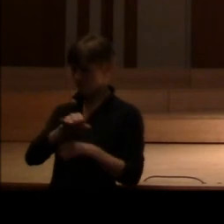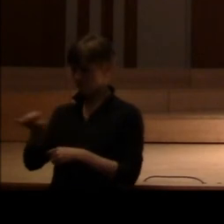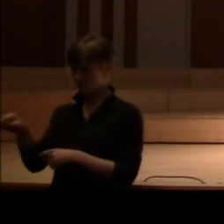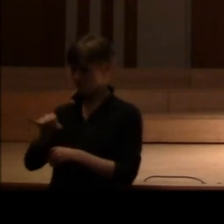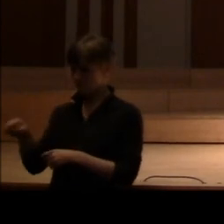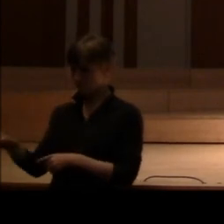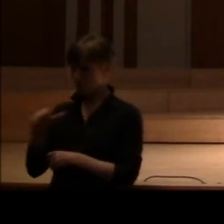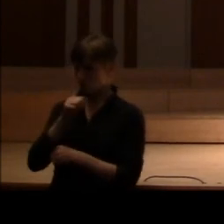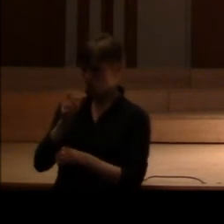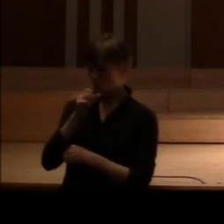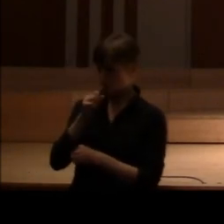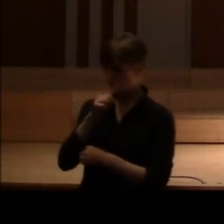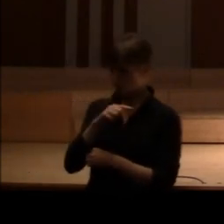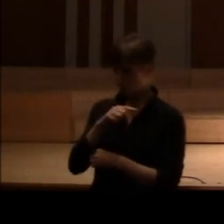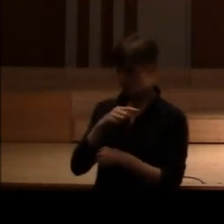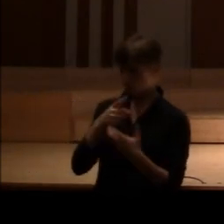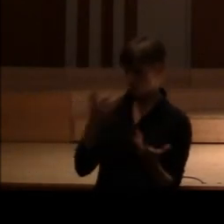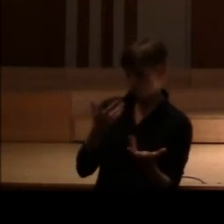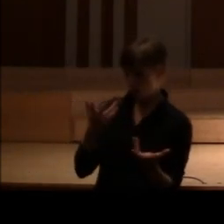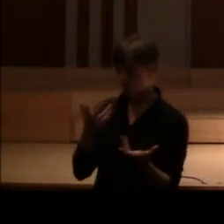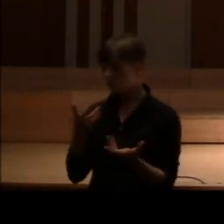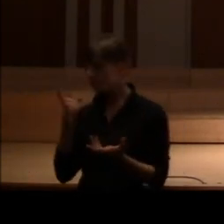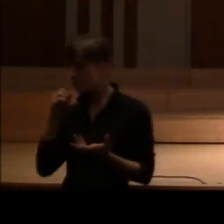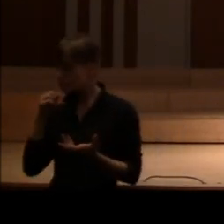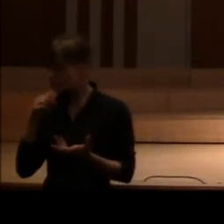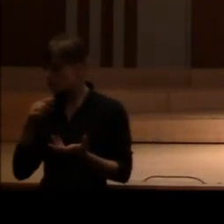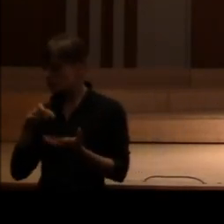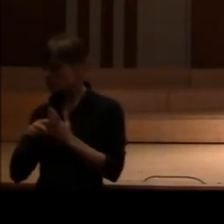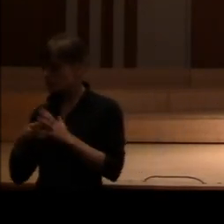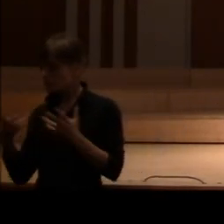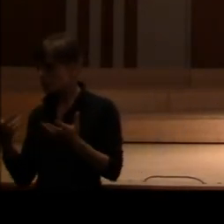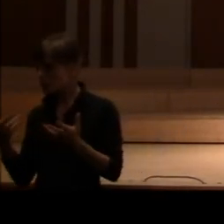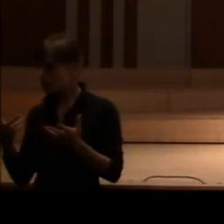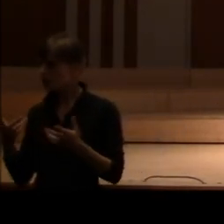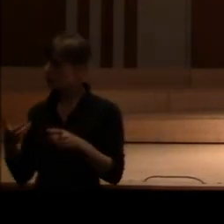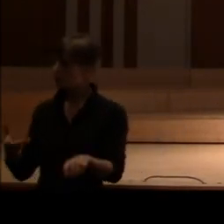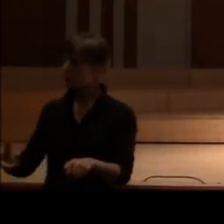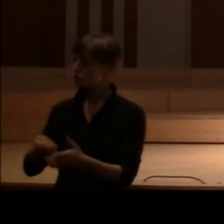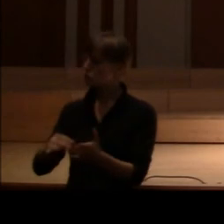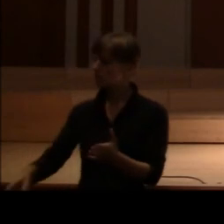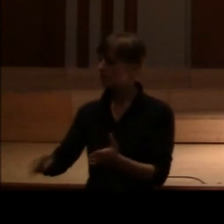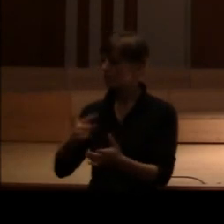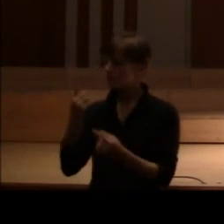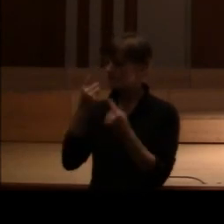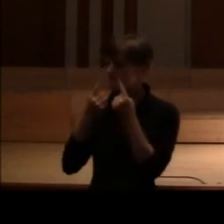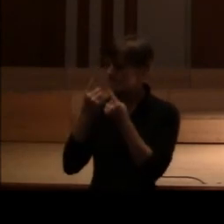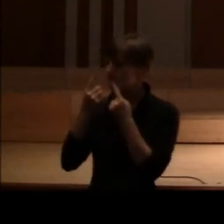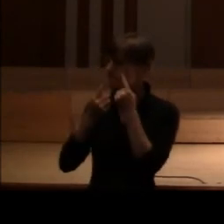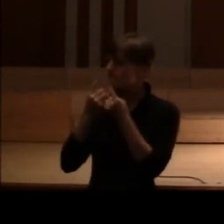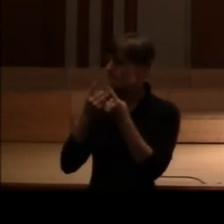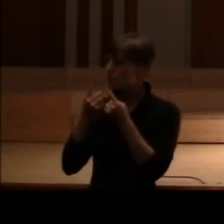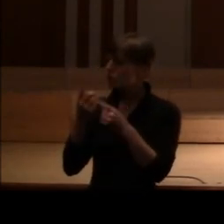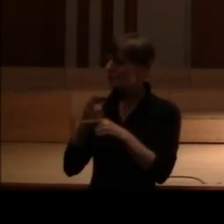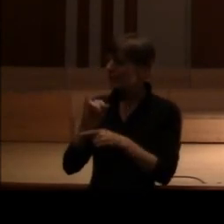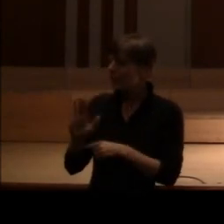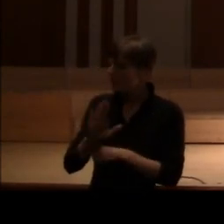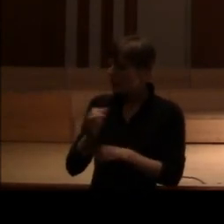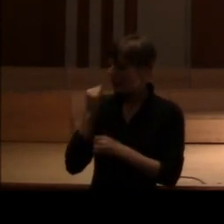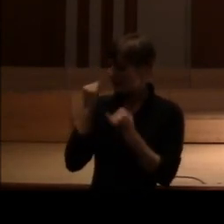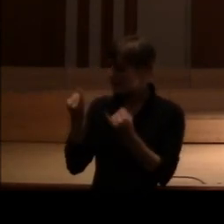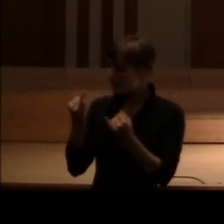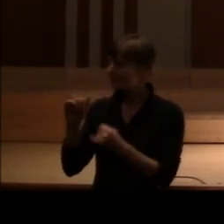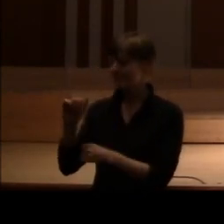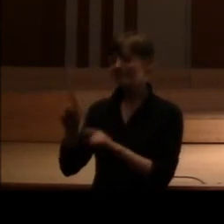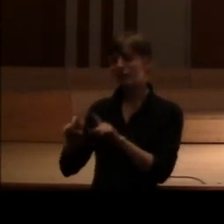look like? And having the students come up with what nonfiction is, and then using their ideas, their inquiry that we engaged in as a